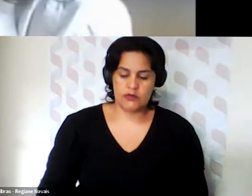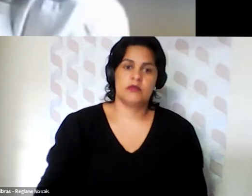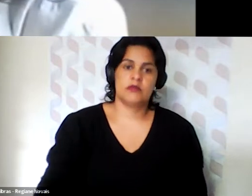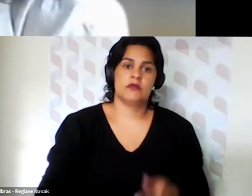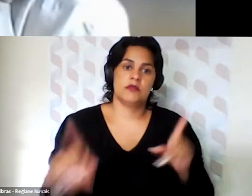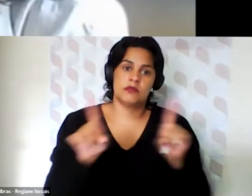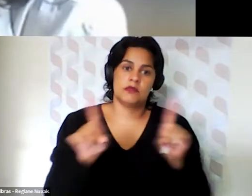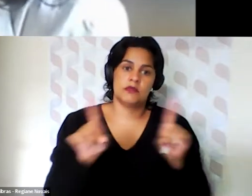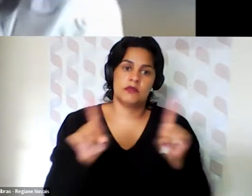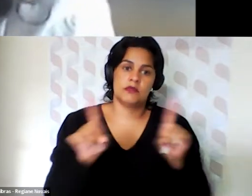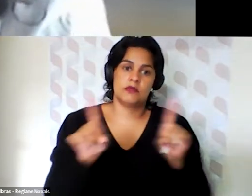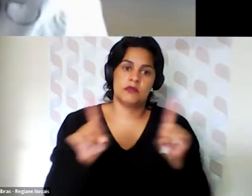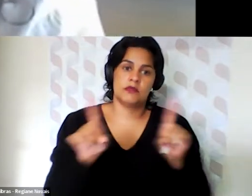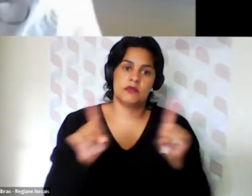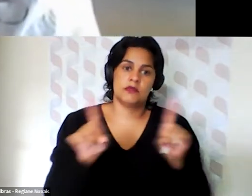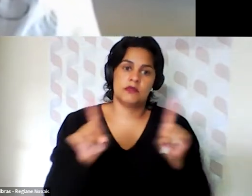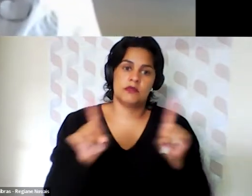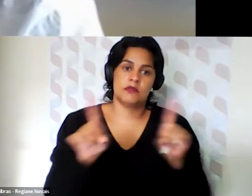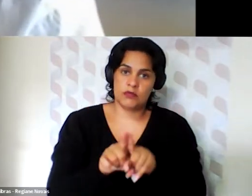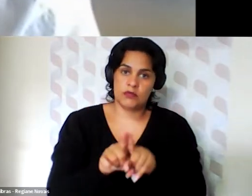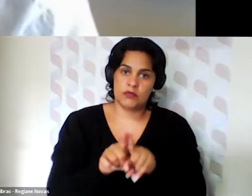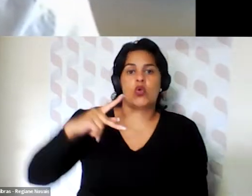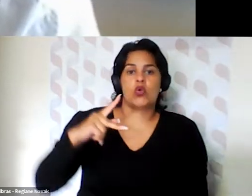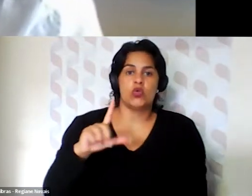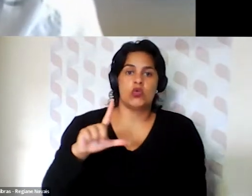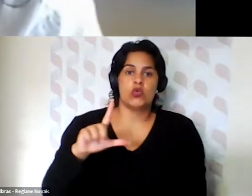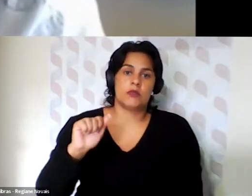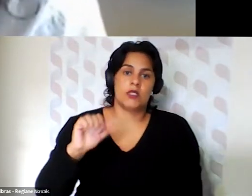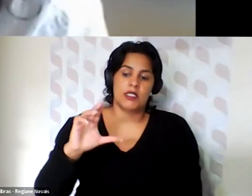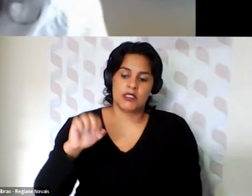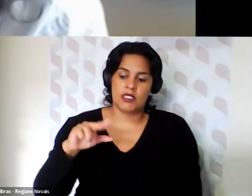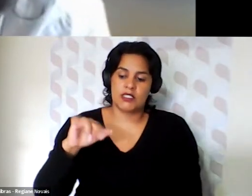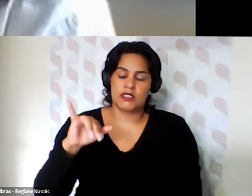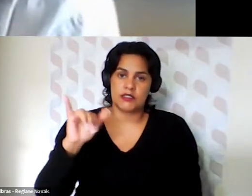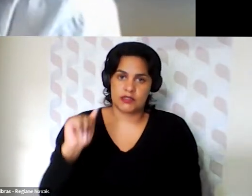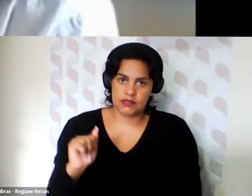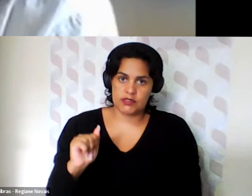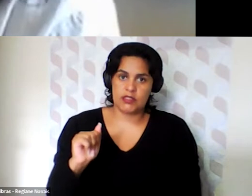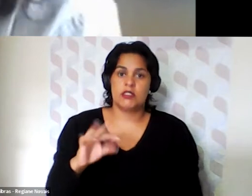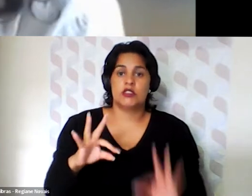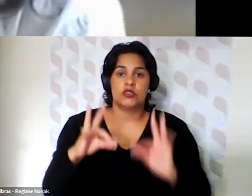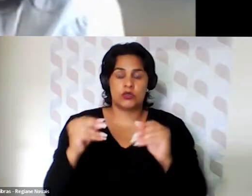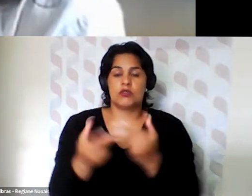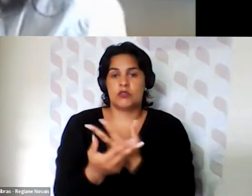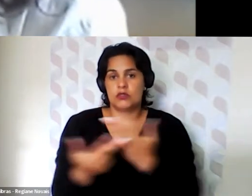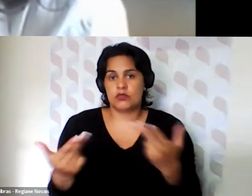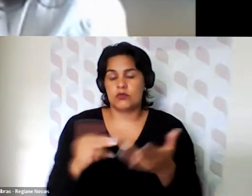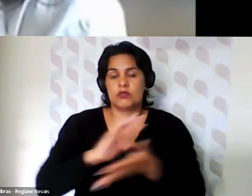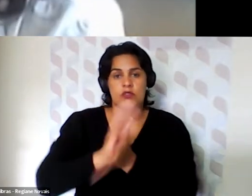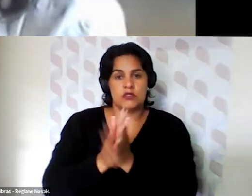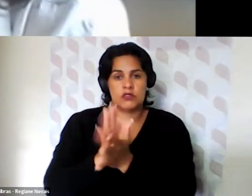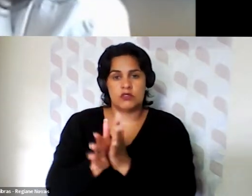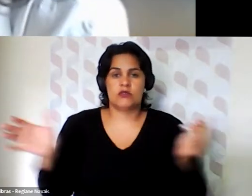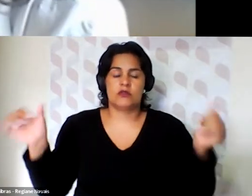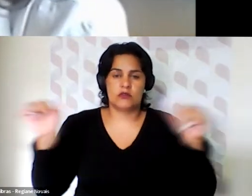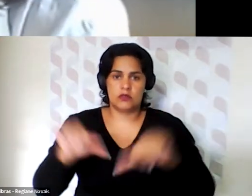into account its analysis of Brazil's candidacy, this accession process, and consider environmental and